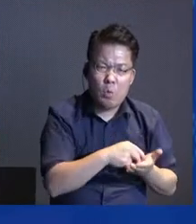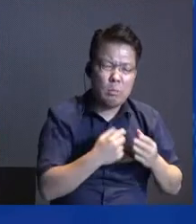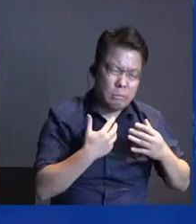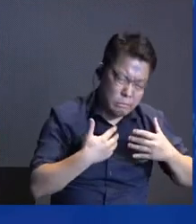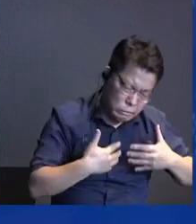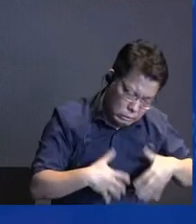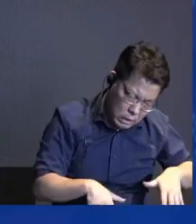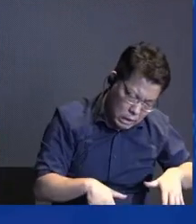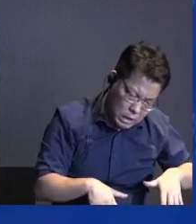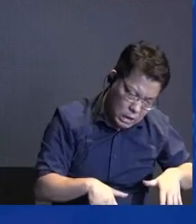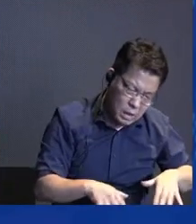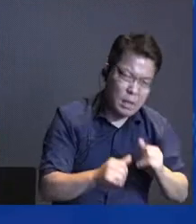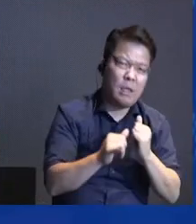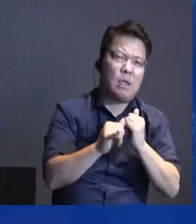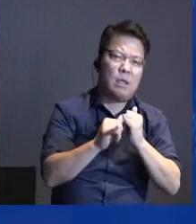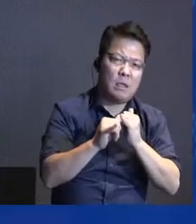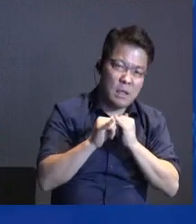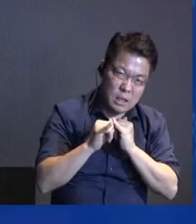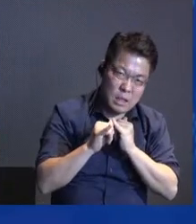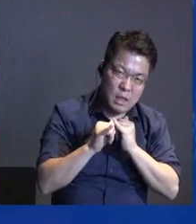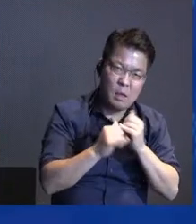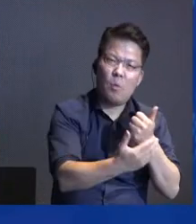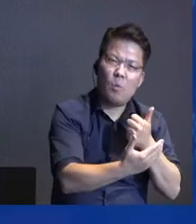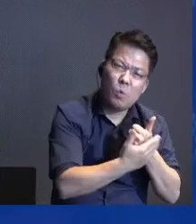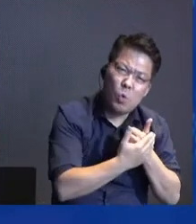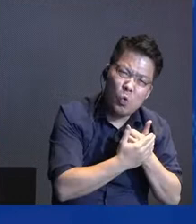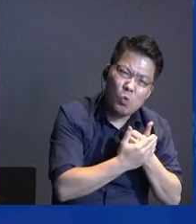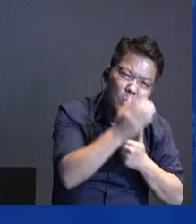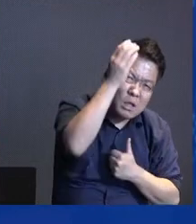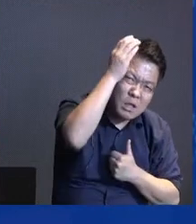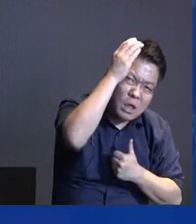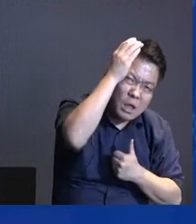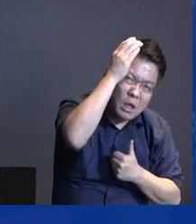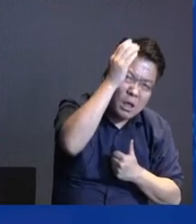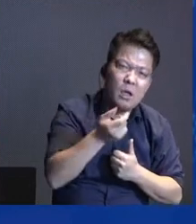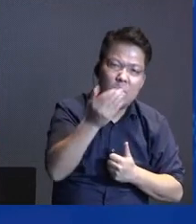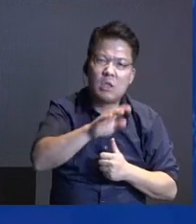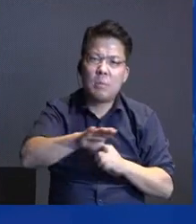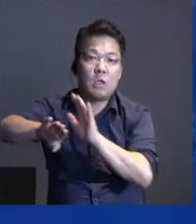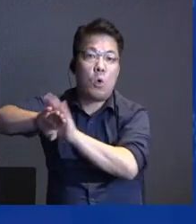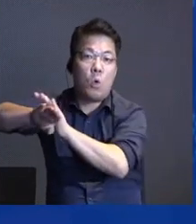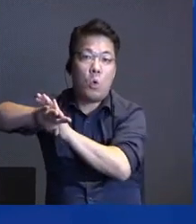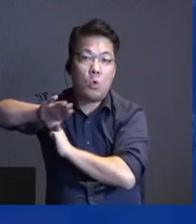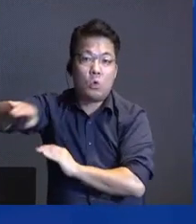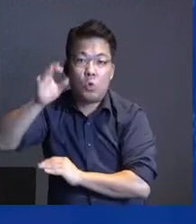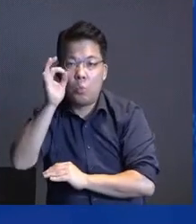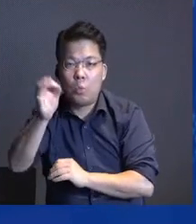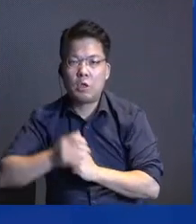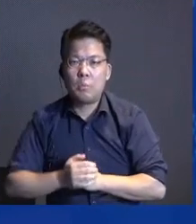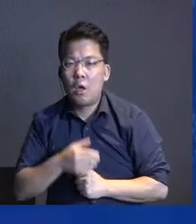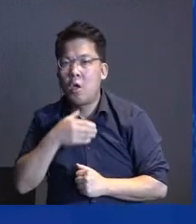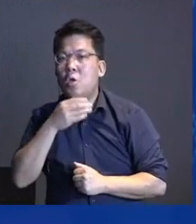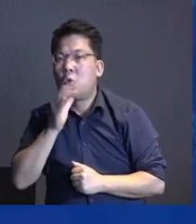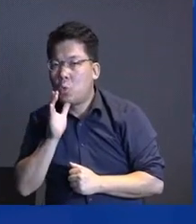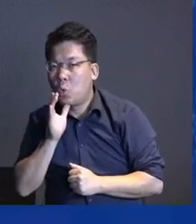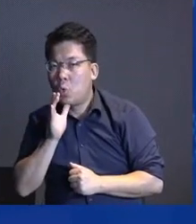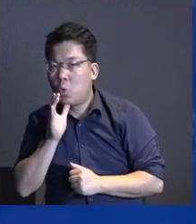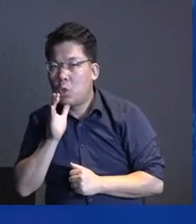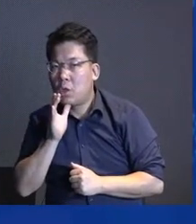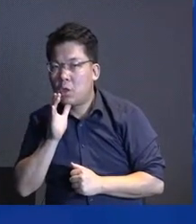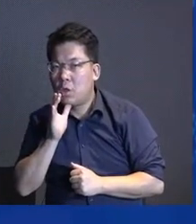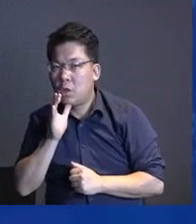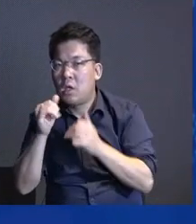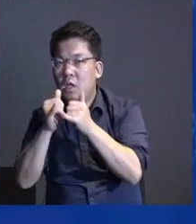happiness. The other one is keywords related to members of self-help group. Positive